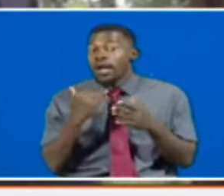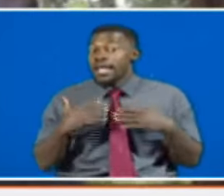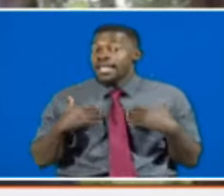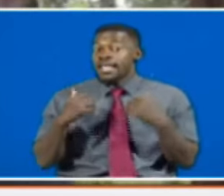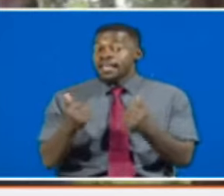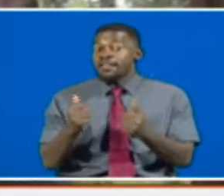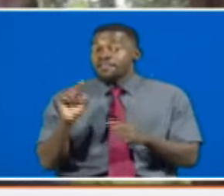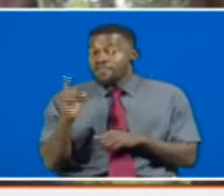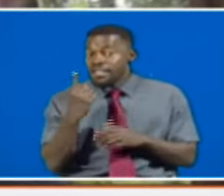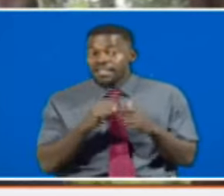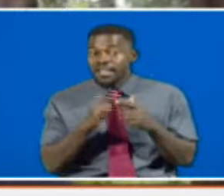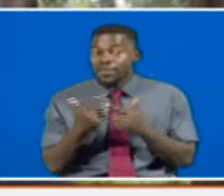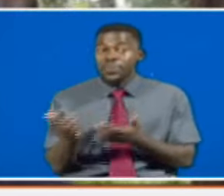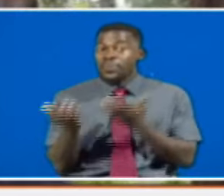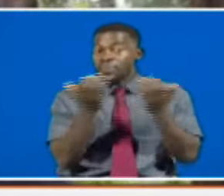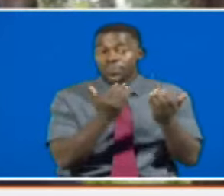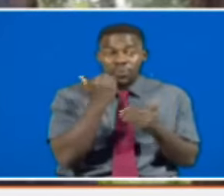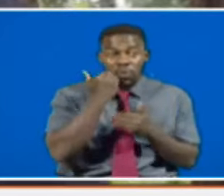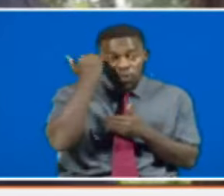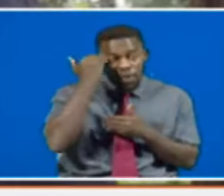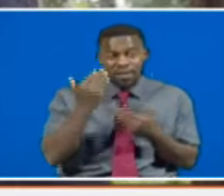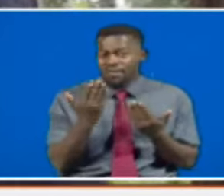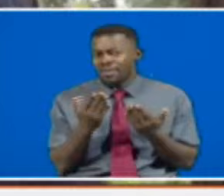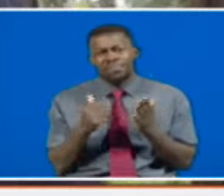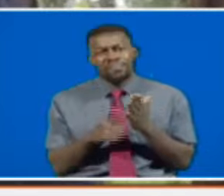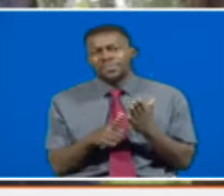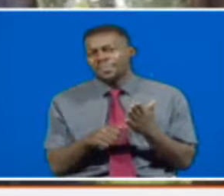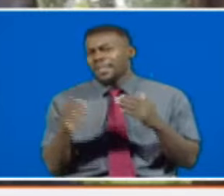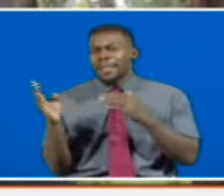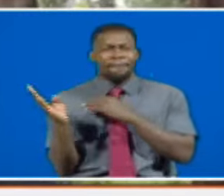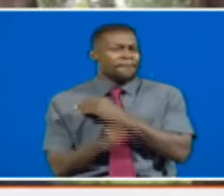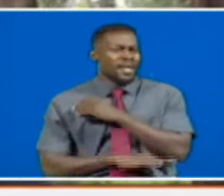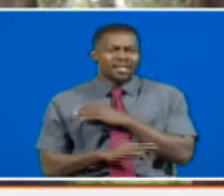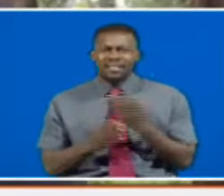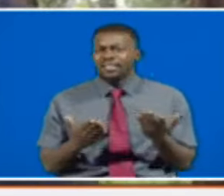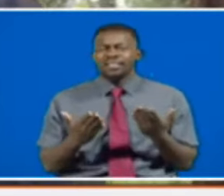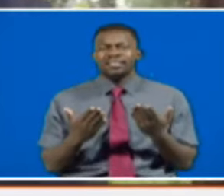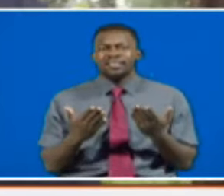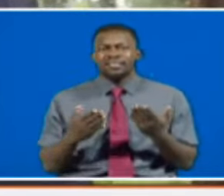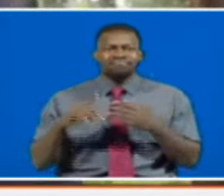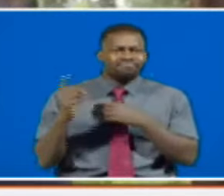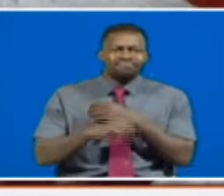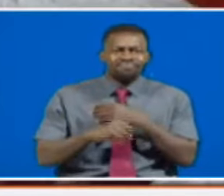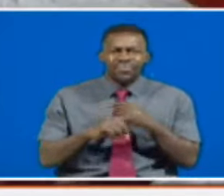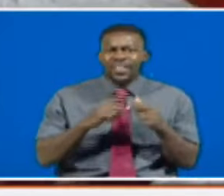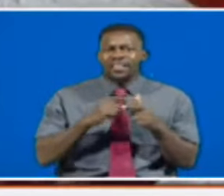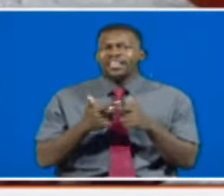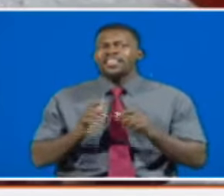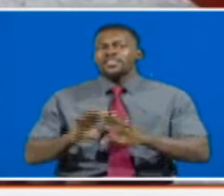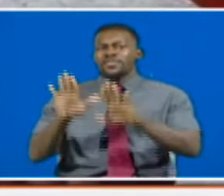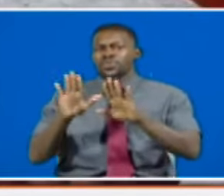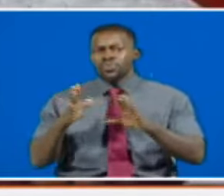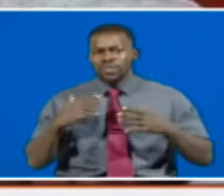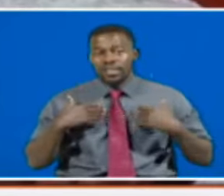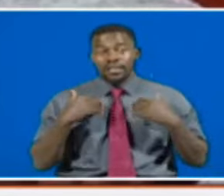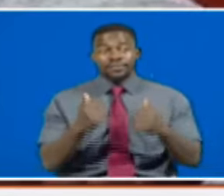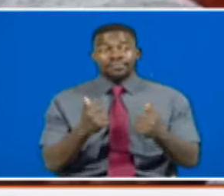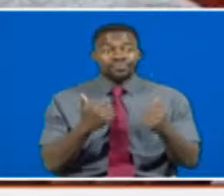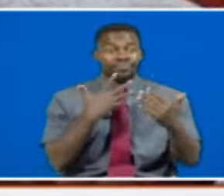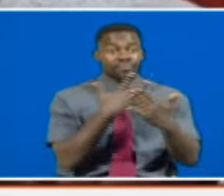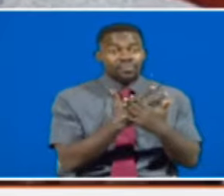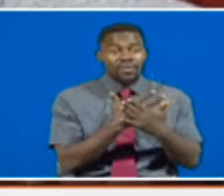This is the old days tricks whereby you are injured, you are hurt, and then they let you heal and they say there are no marks. The arrest comes a